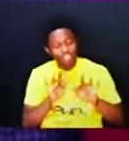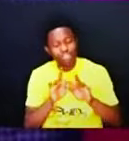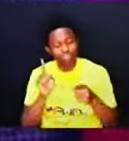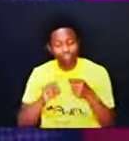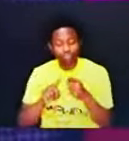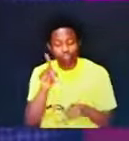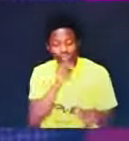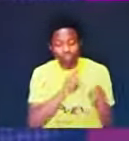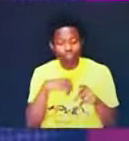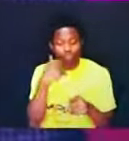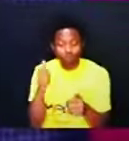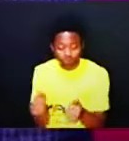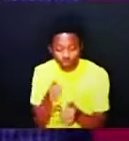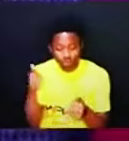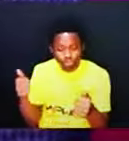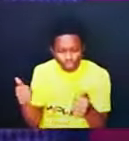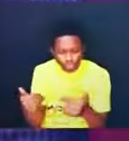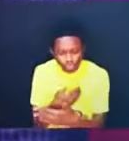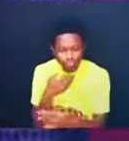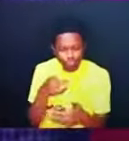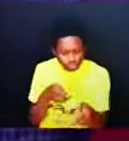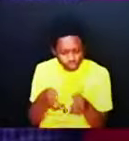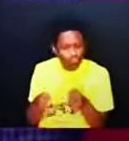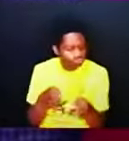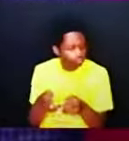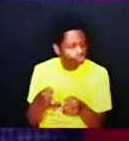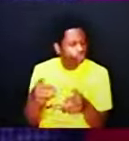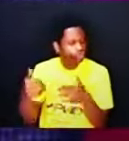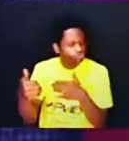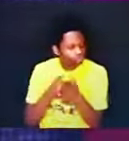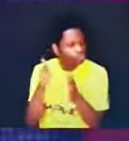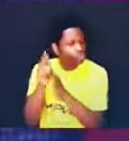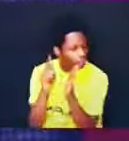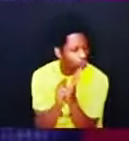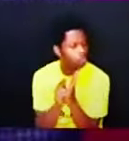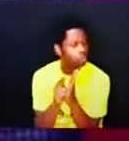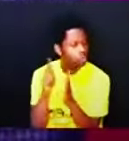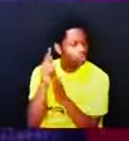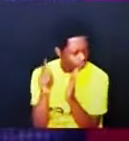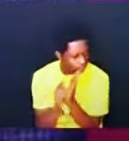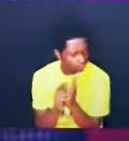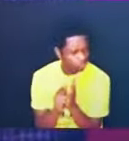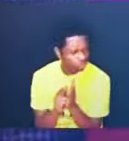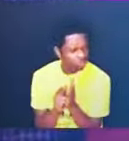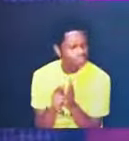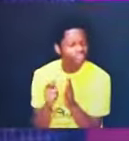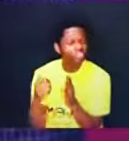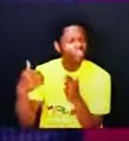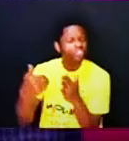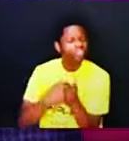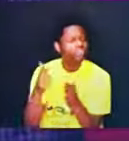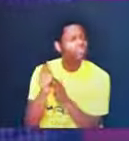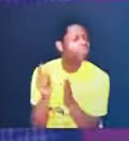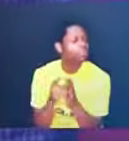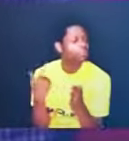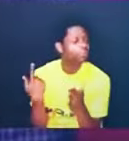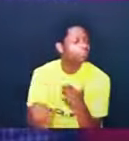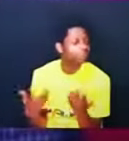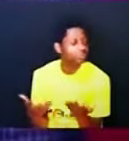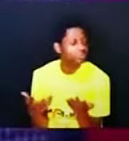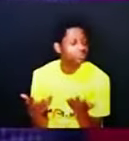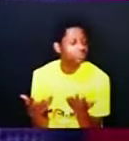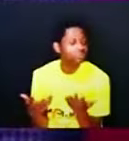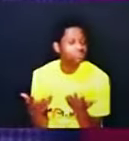is a new rule, and he says that to the Israel of God. Trust me, said na